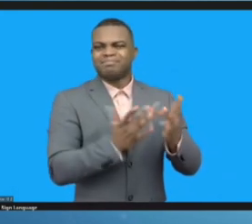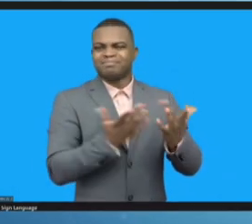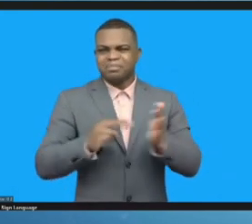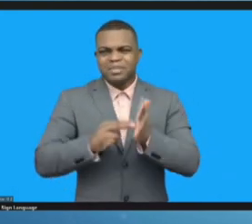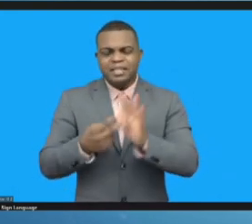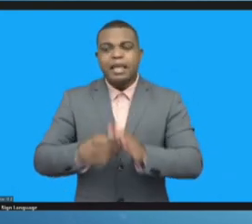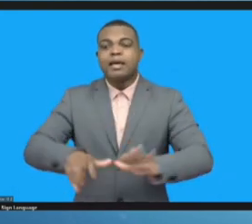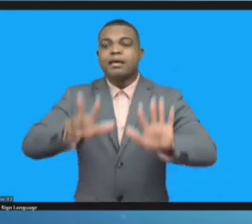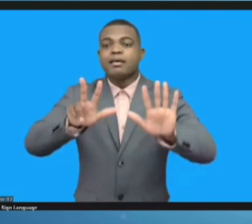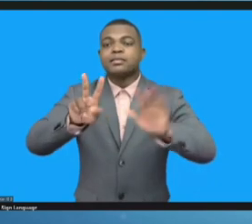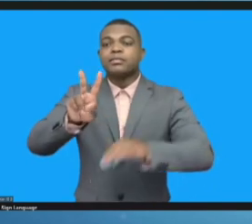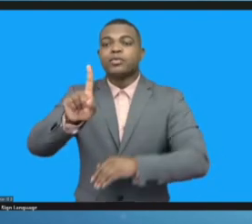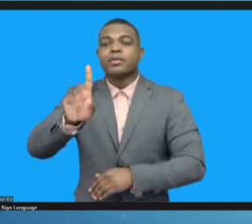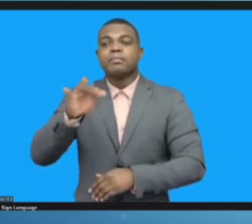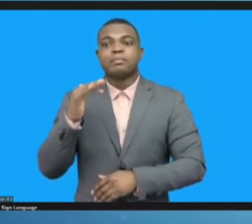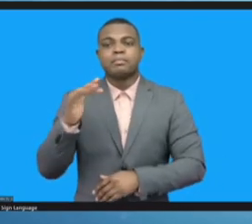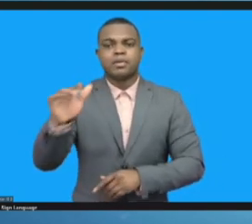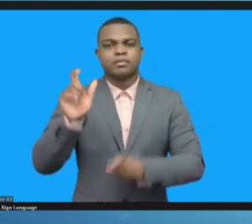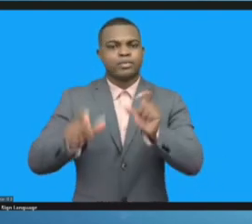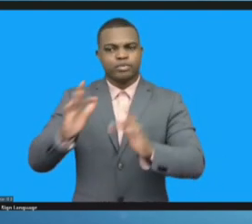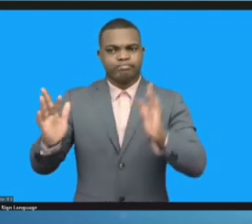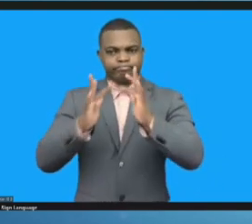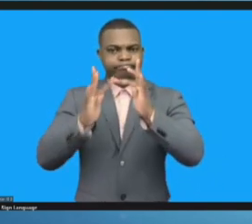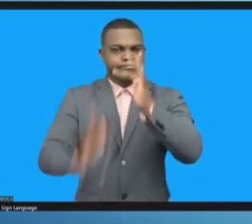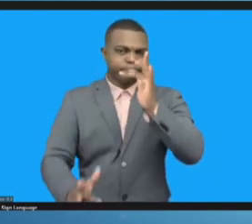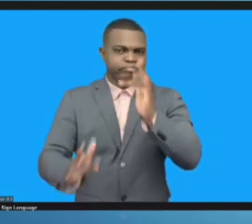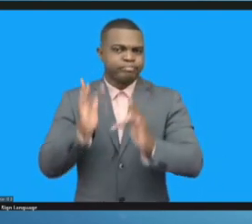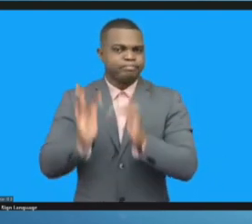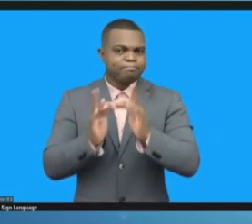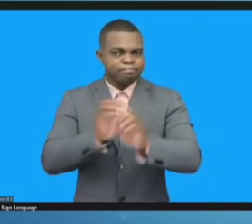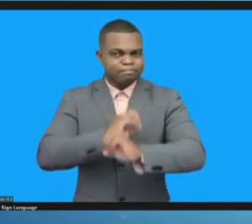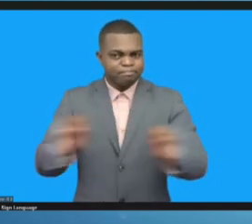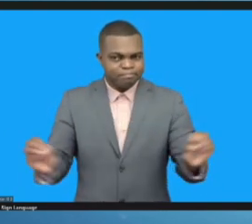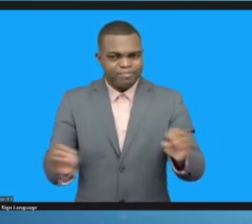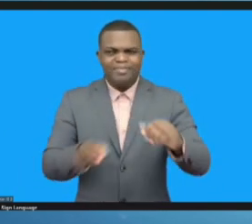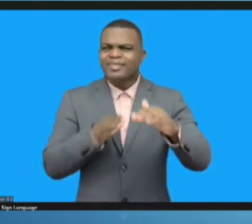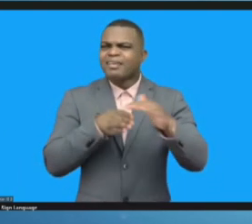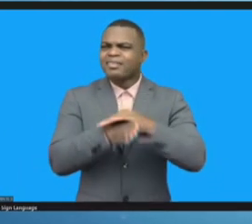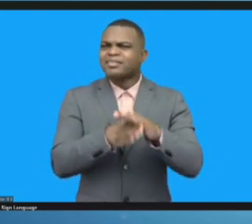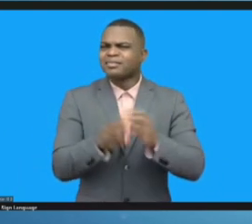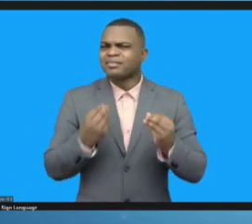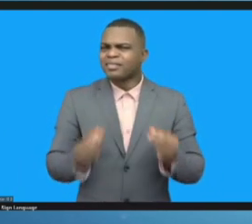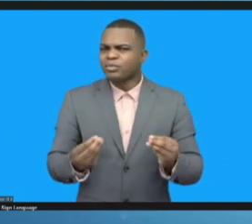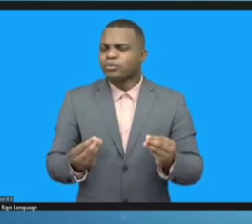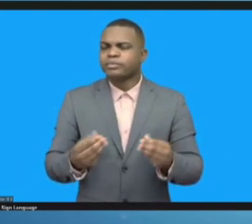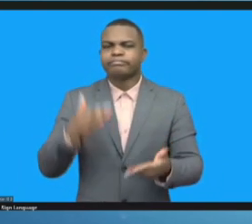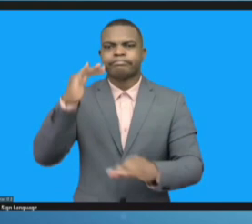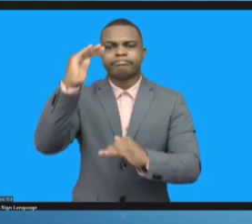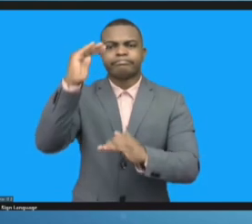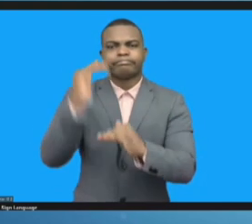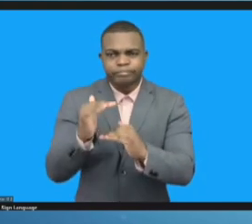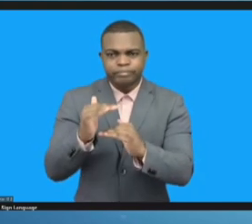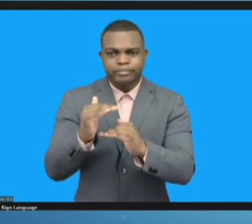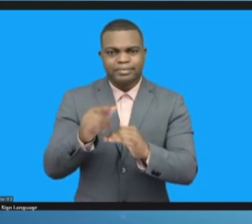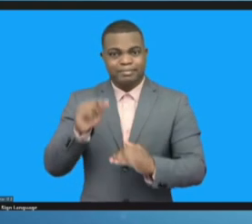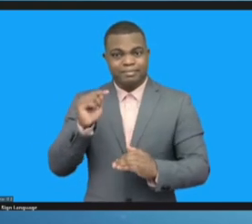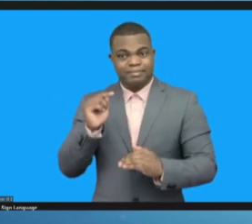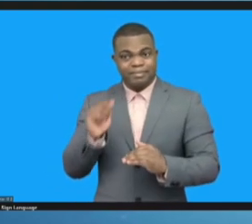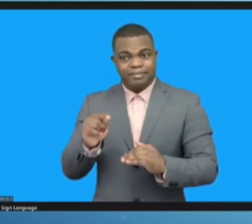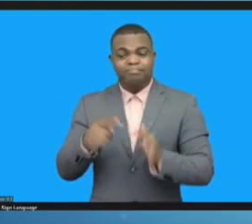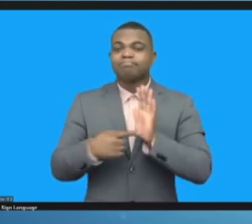is also becoming a pressing concern for Africa. Though 70% of Africa's population